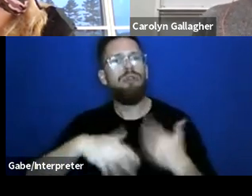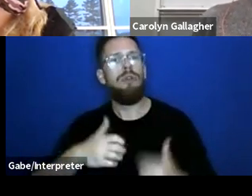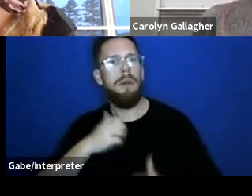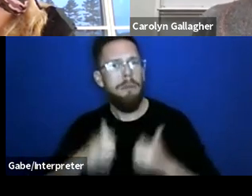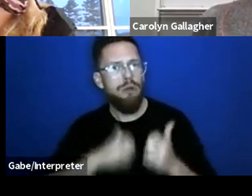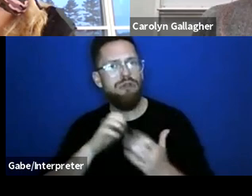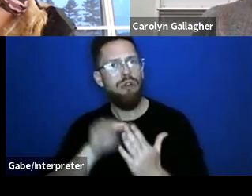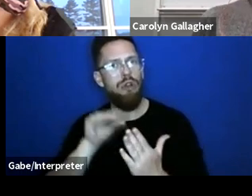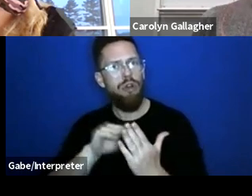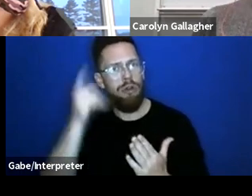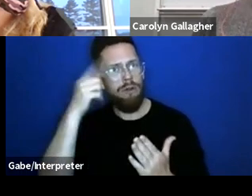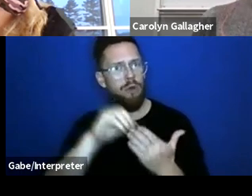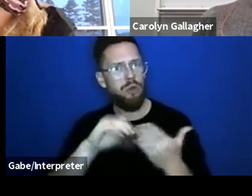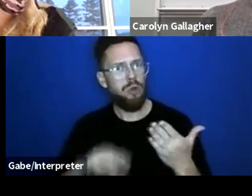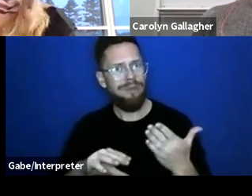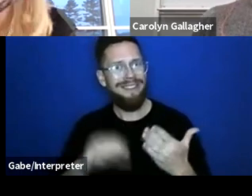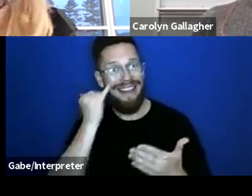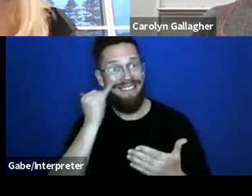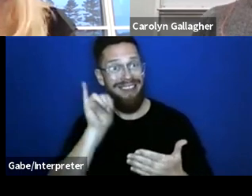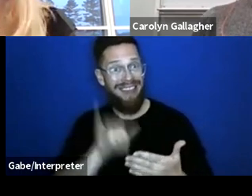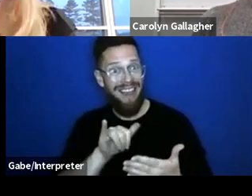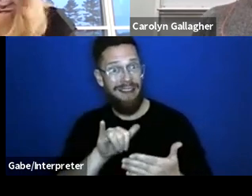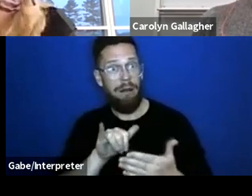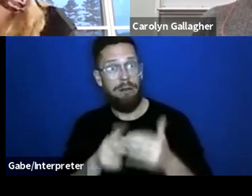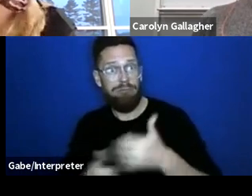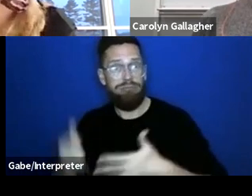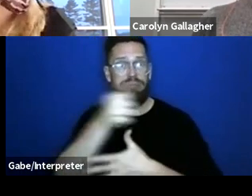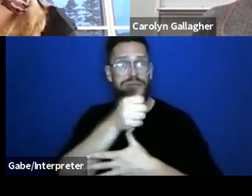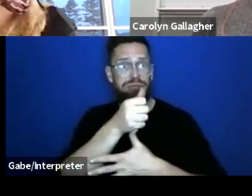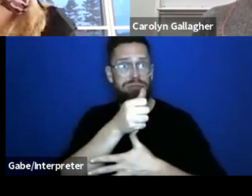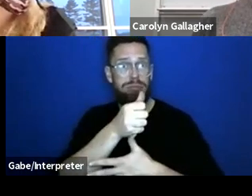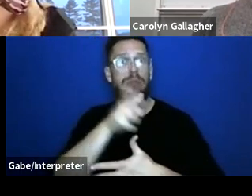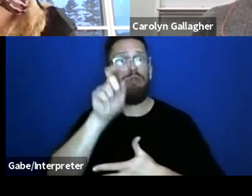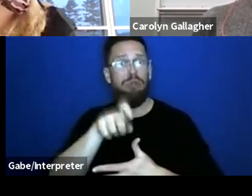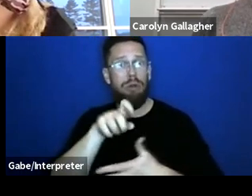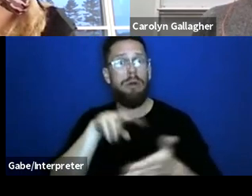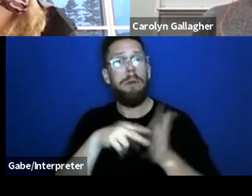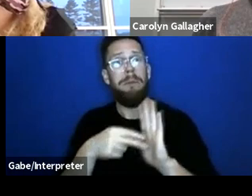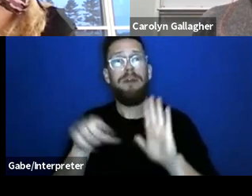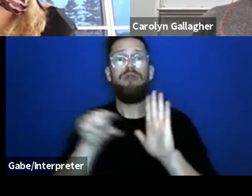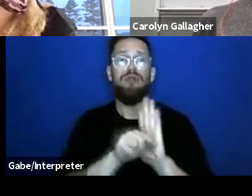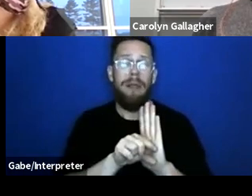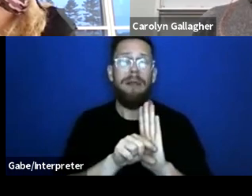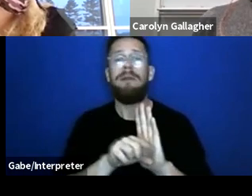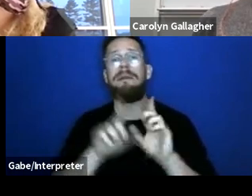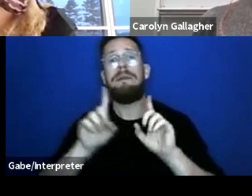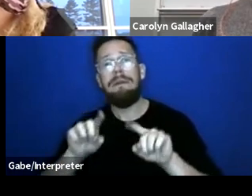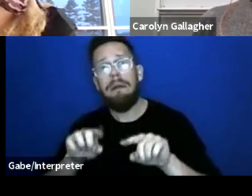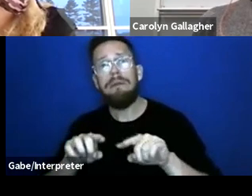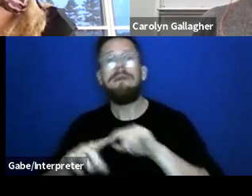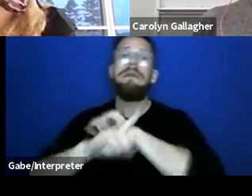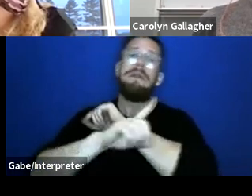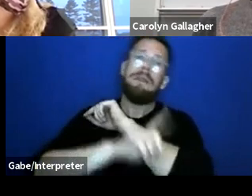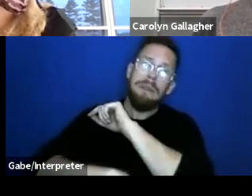if we make sure that that priority is where it should be, that grades and attendance and discipline and participation and